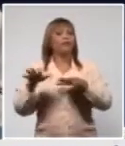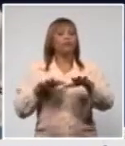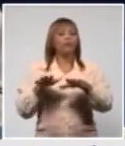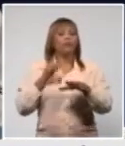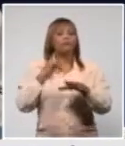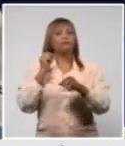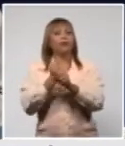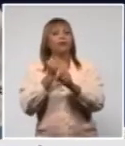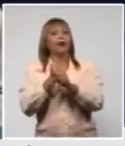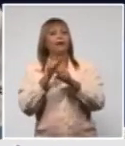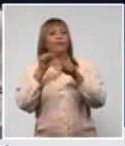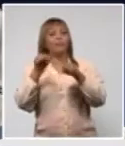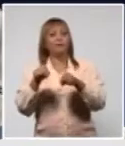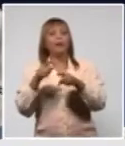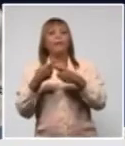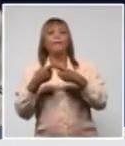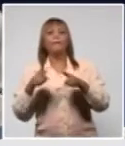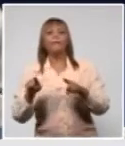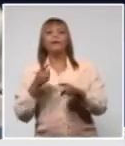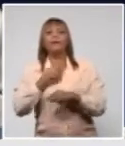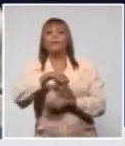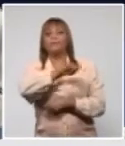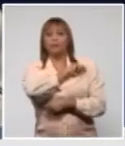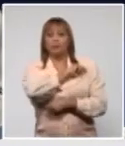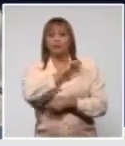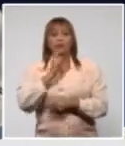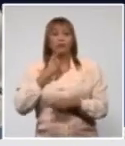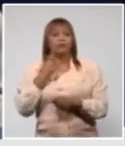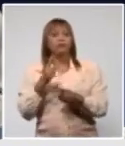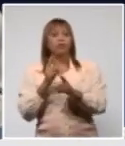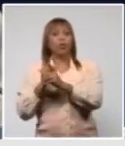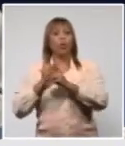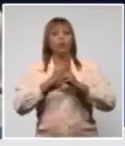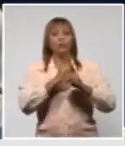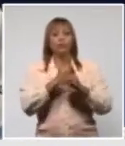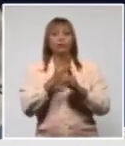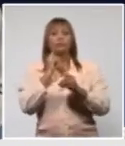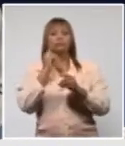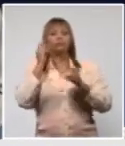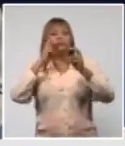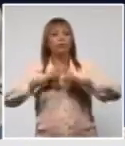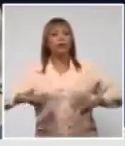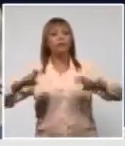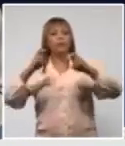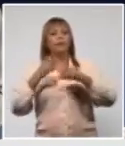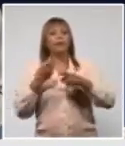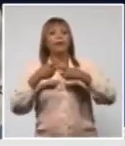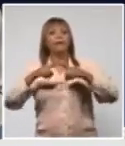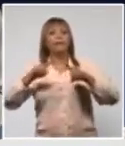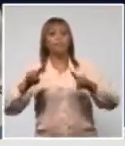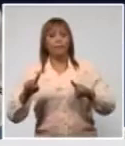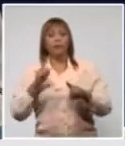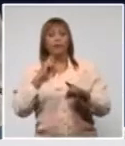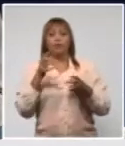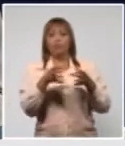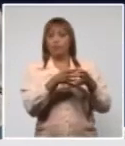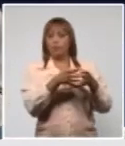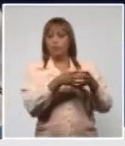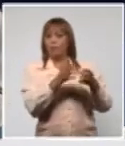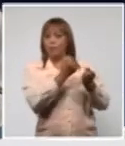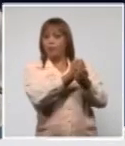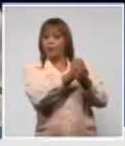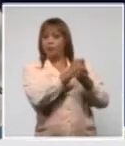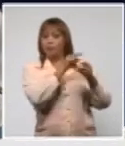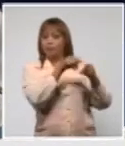individuals are under the age of 20, of which 5 belong to pediatric ages. What stands at